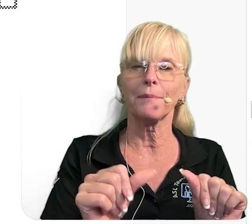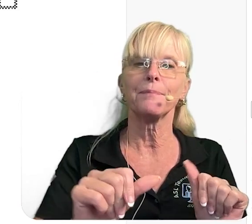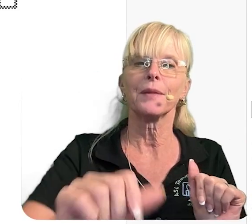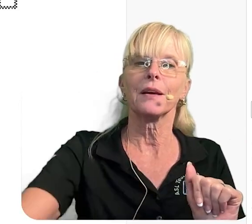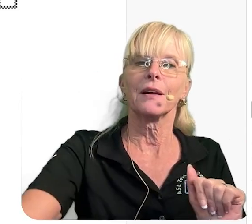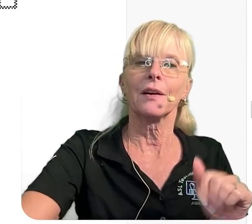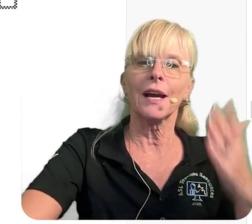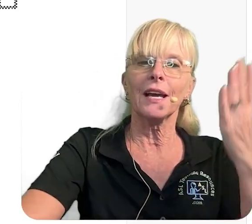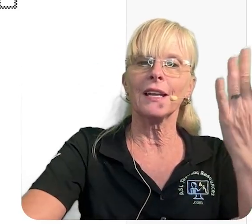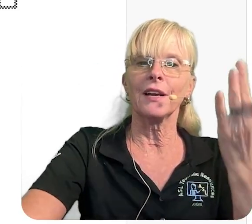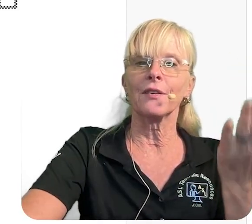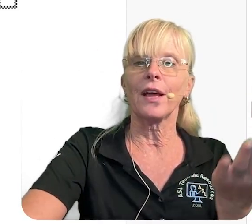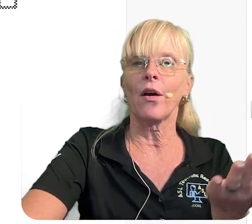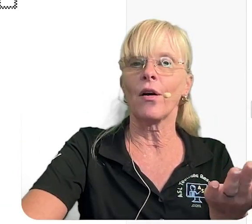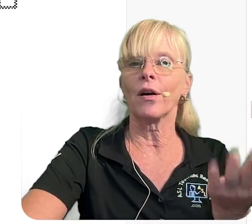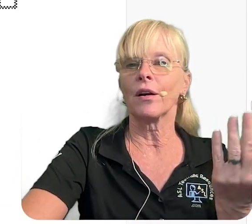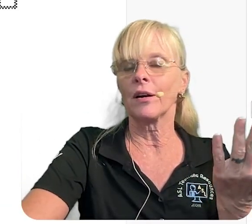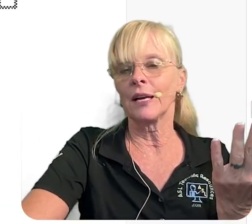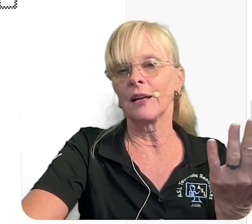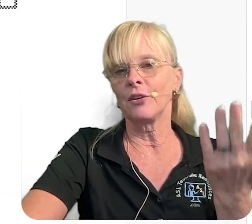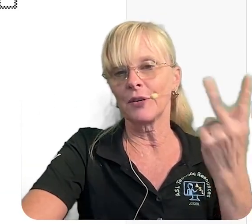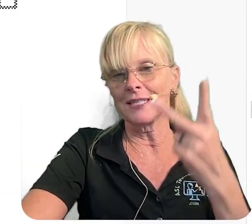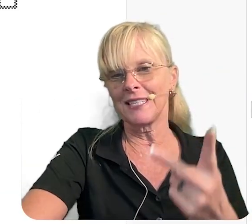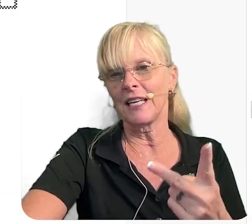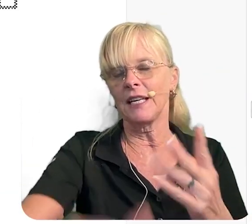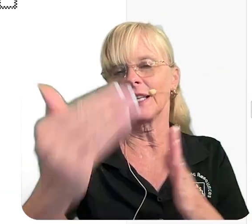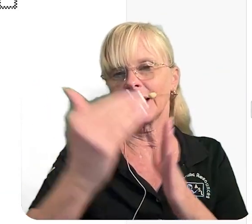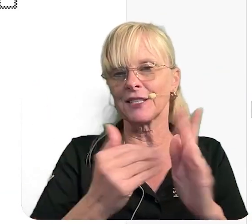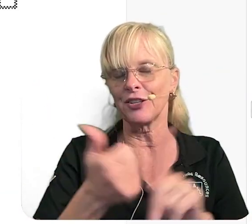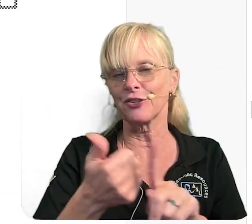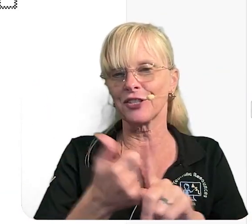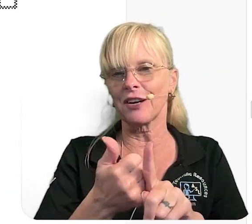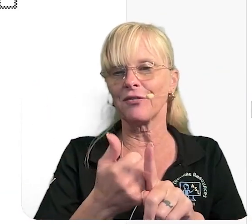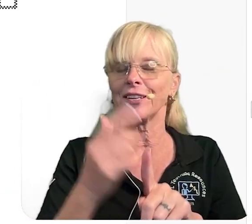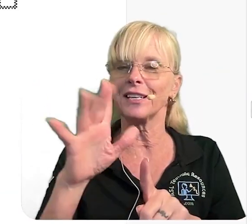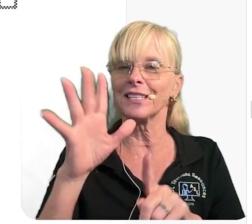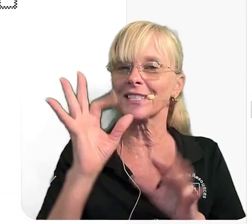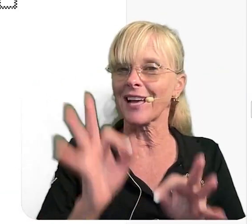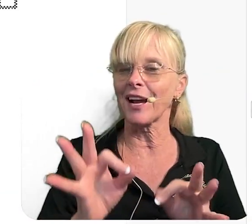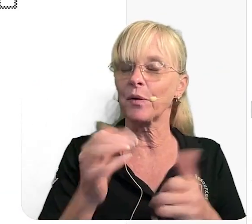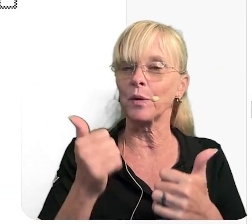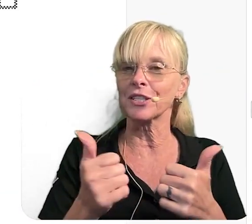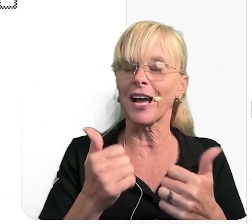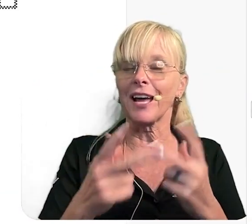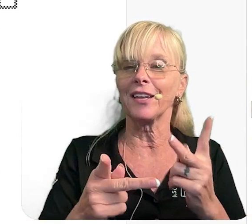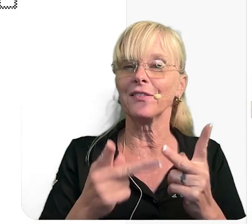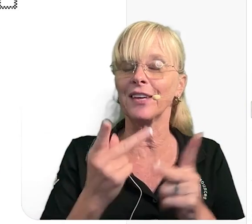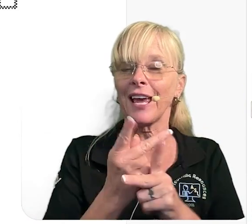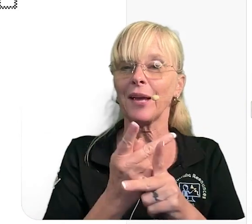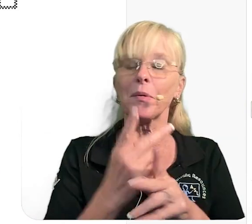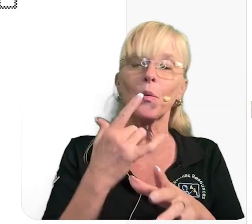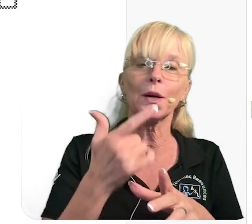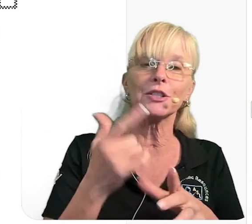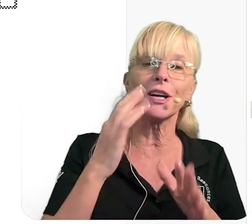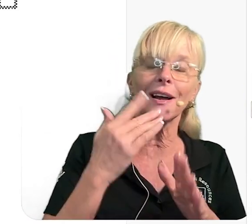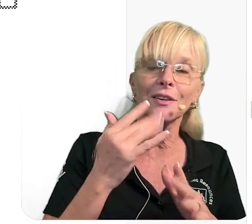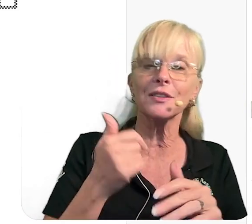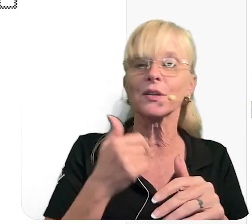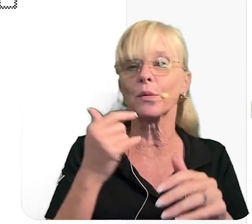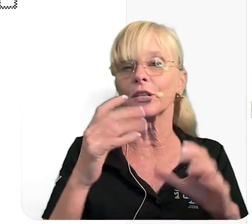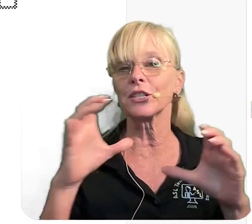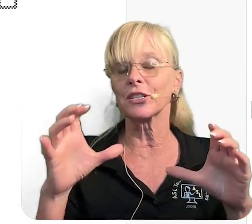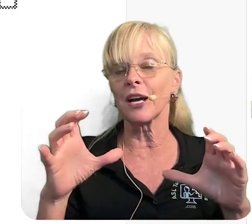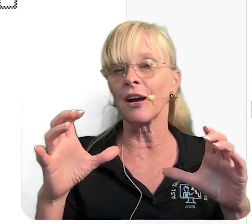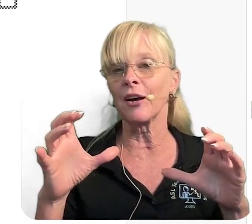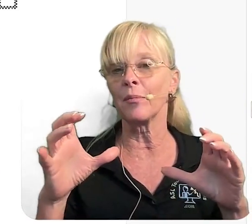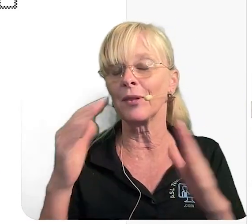shape. Okay, and here they are, and you can see the lesson yourself and decide which kind of game or which colors